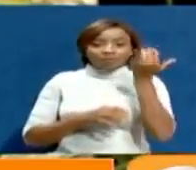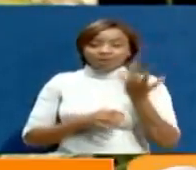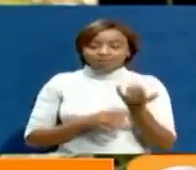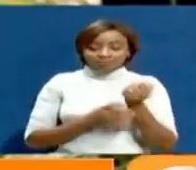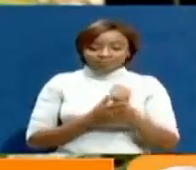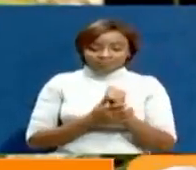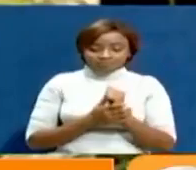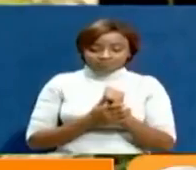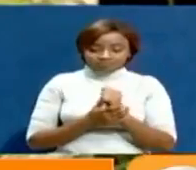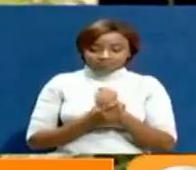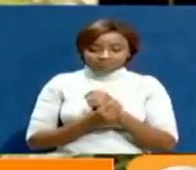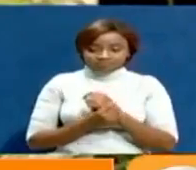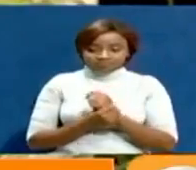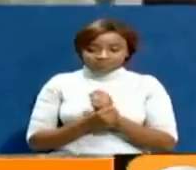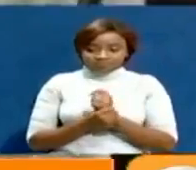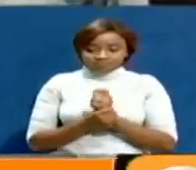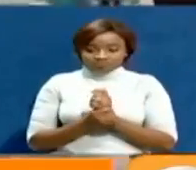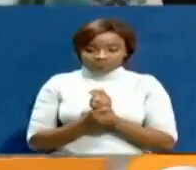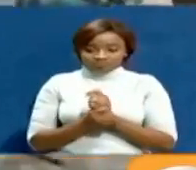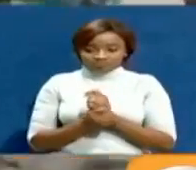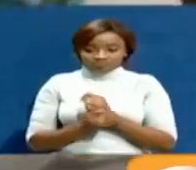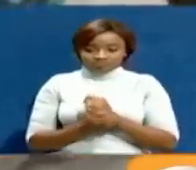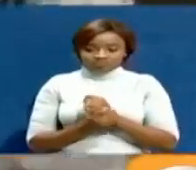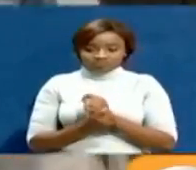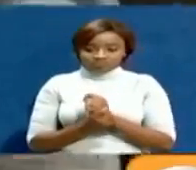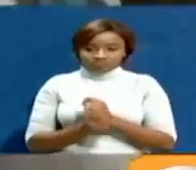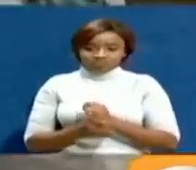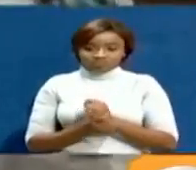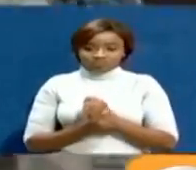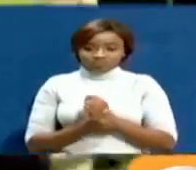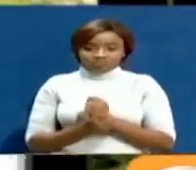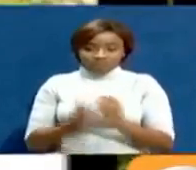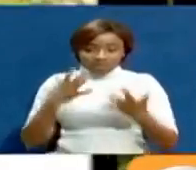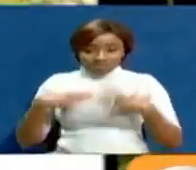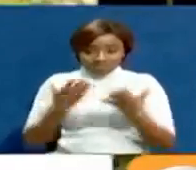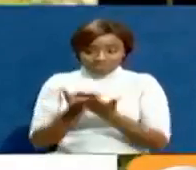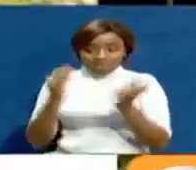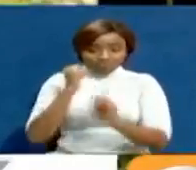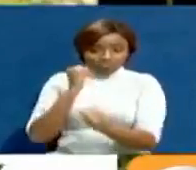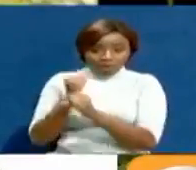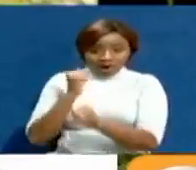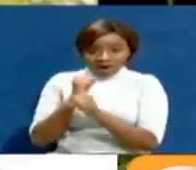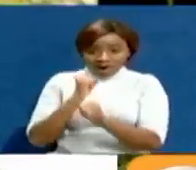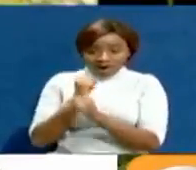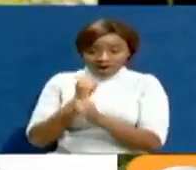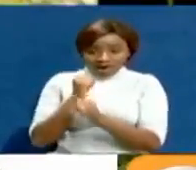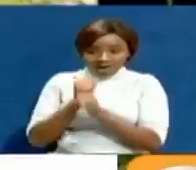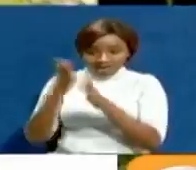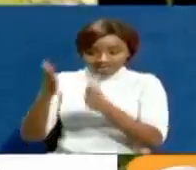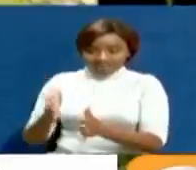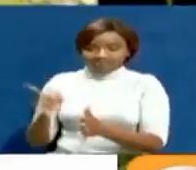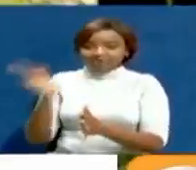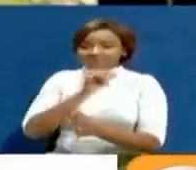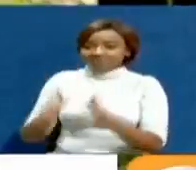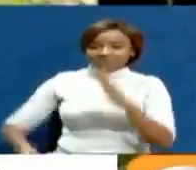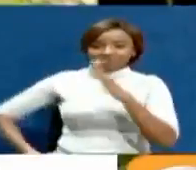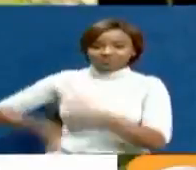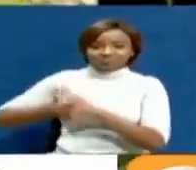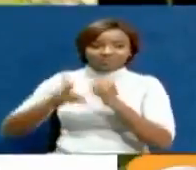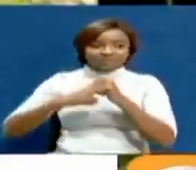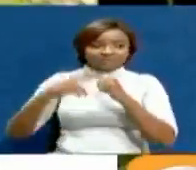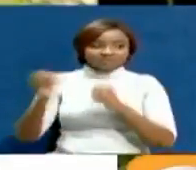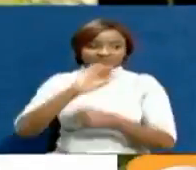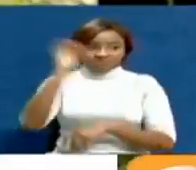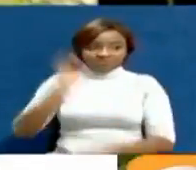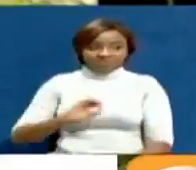again another 70% of our total workforce. Currently, right now, as we stand, we have